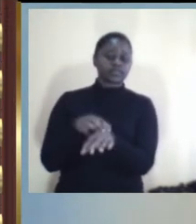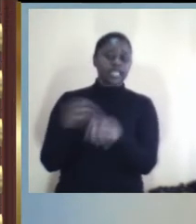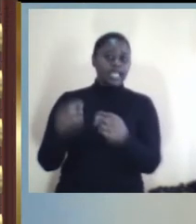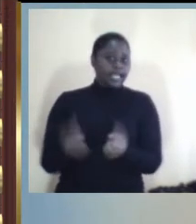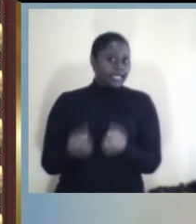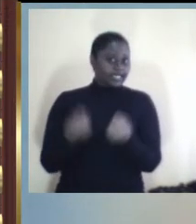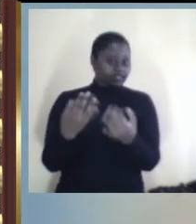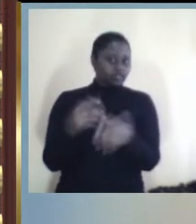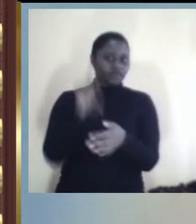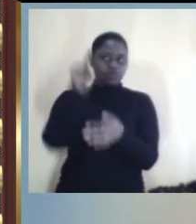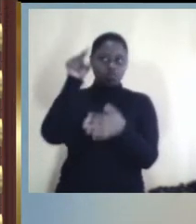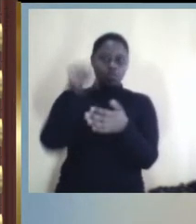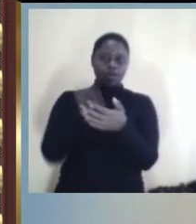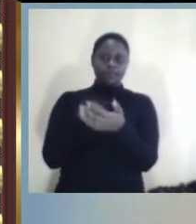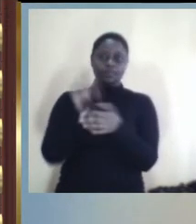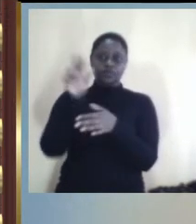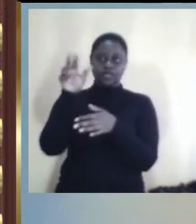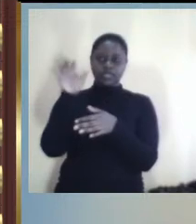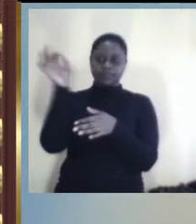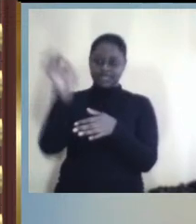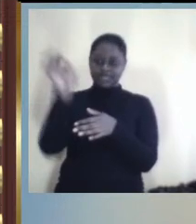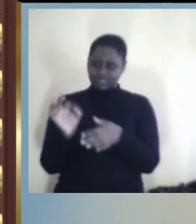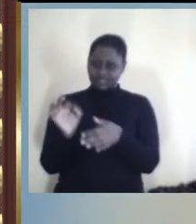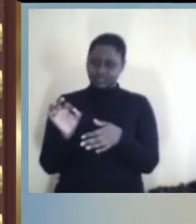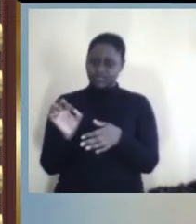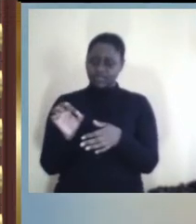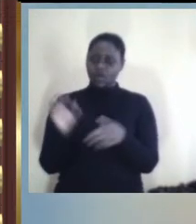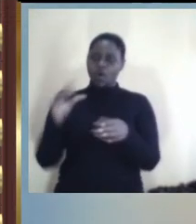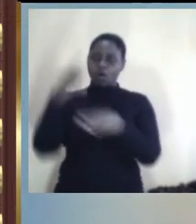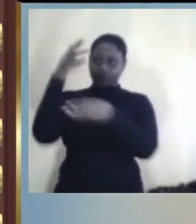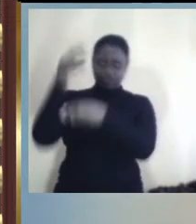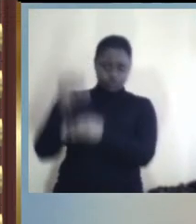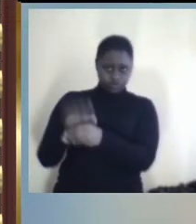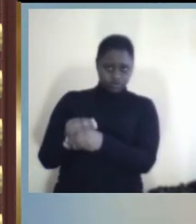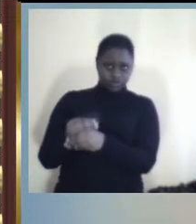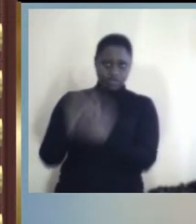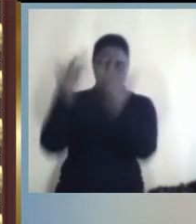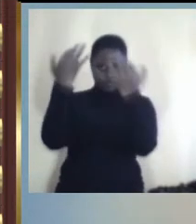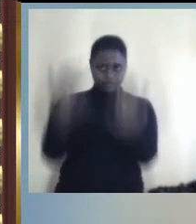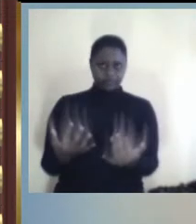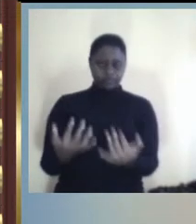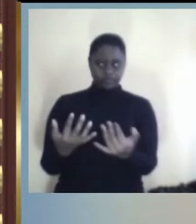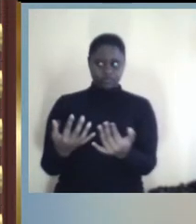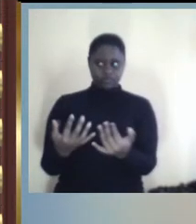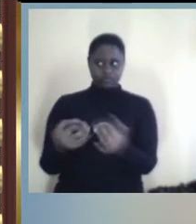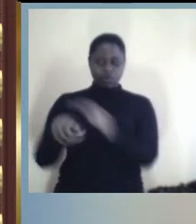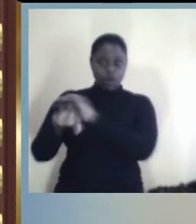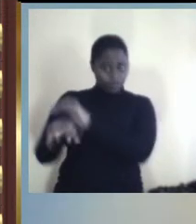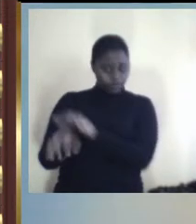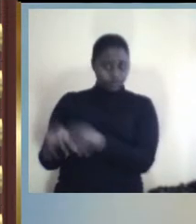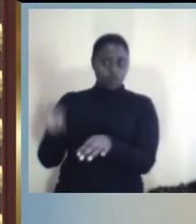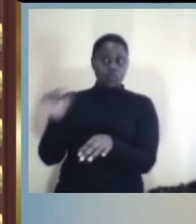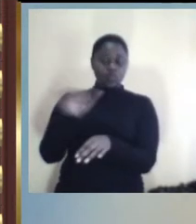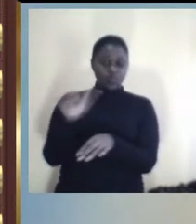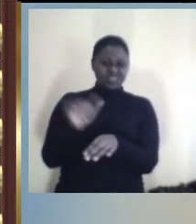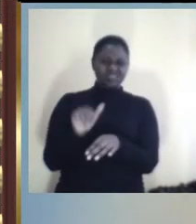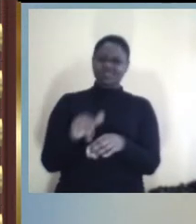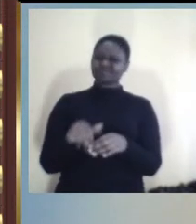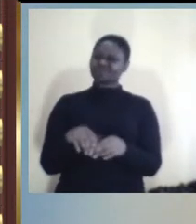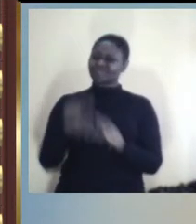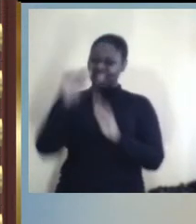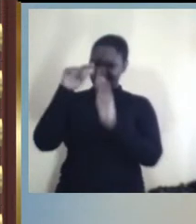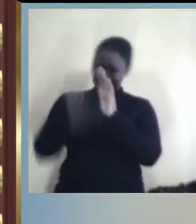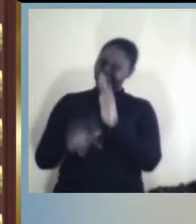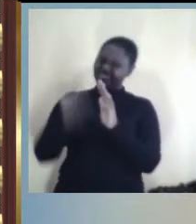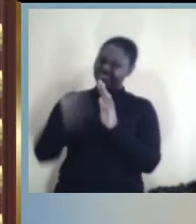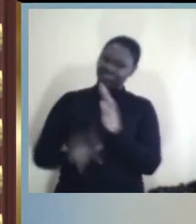given 1.8% of the total budget of the province, which is far, far